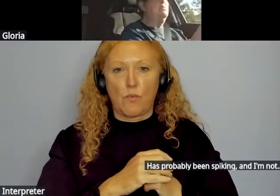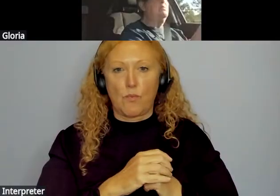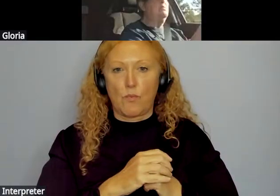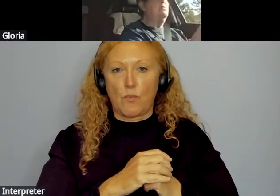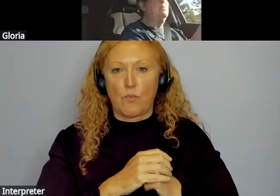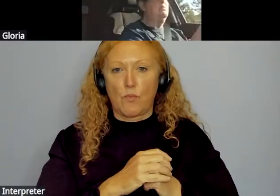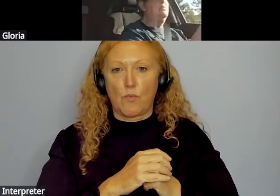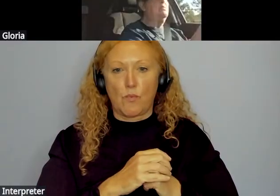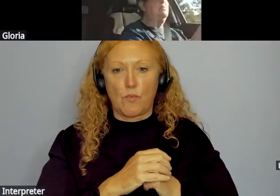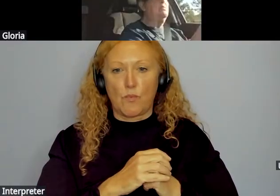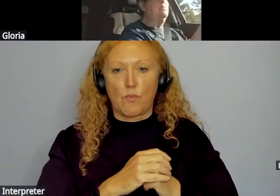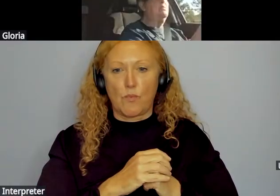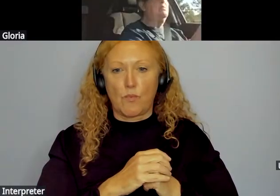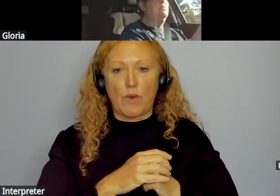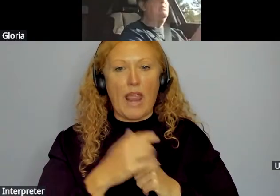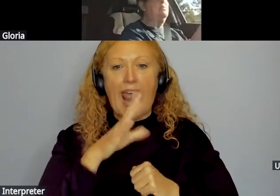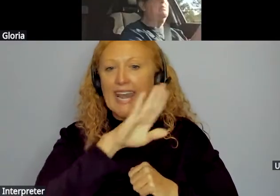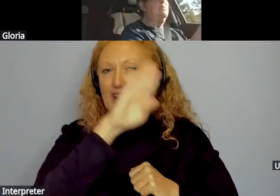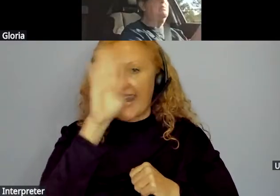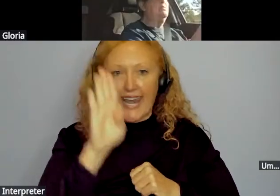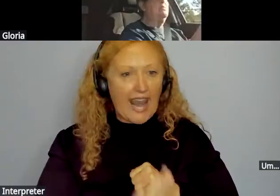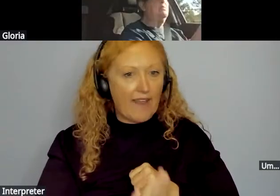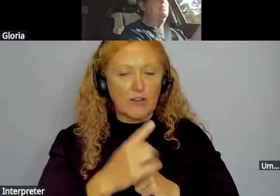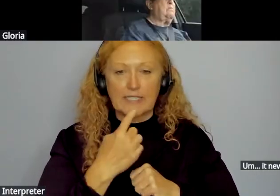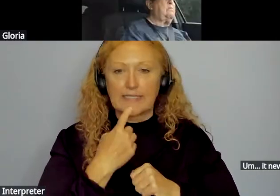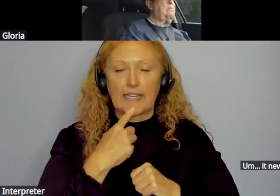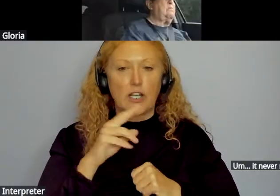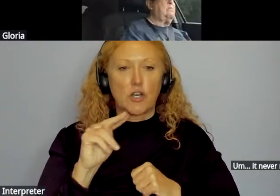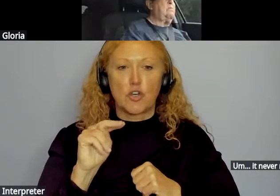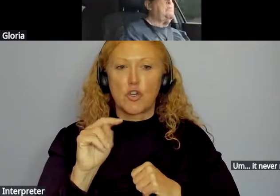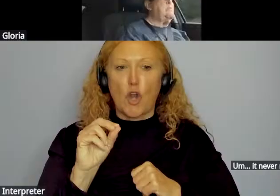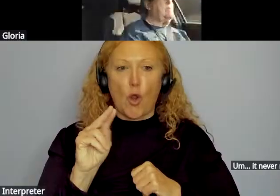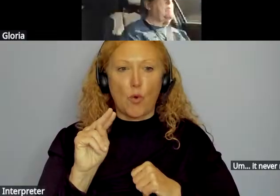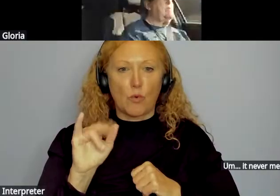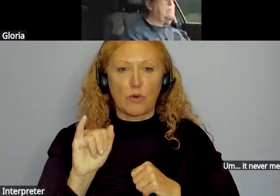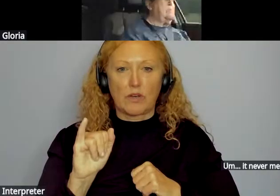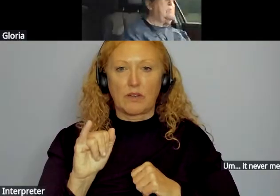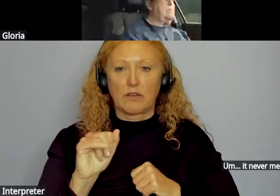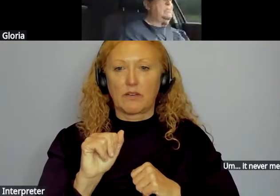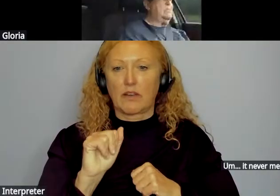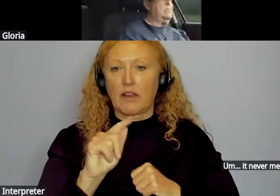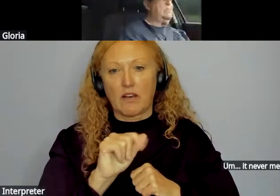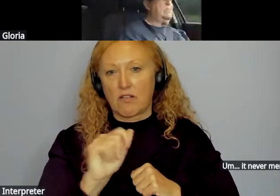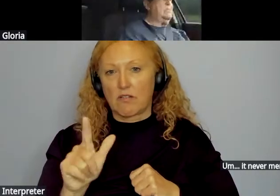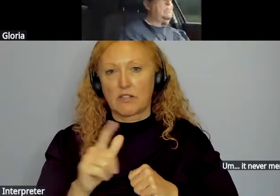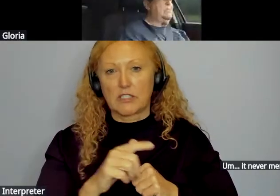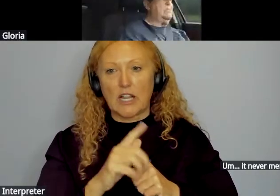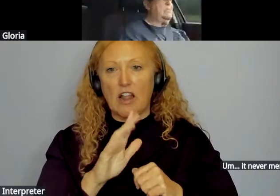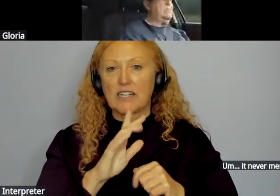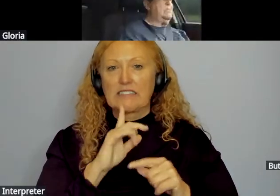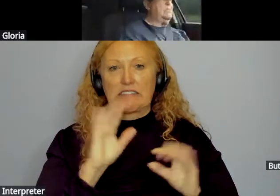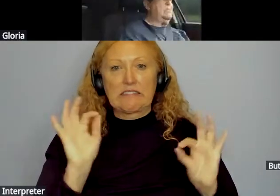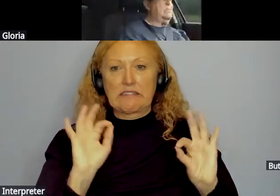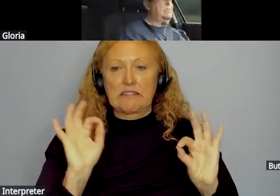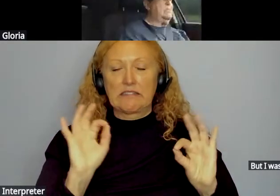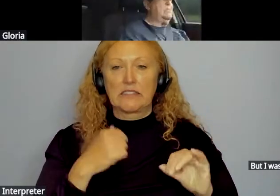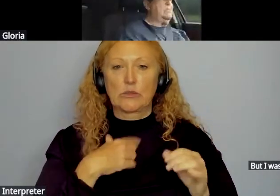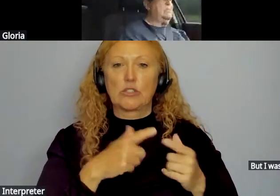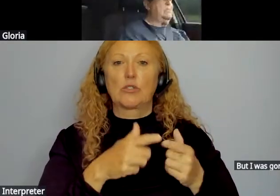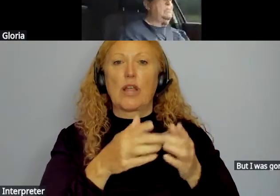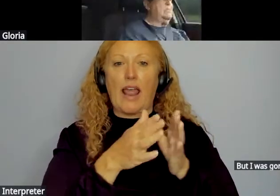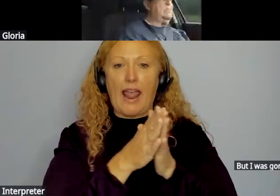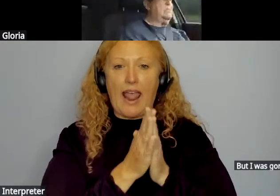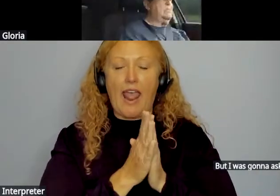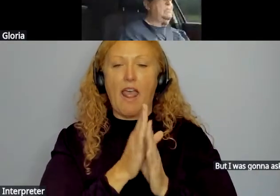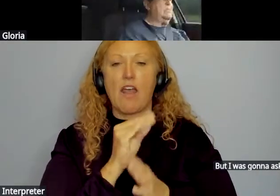Um, it never mentioned Noni at all, but I was going to ask her and talk more